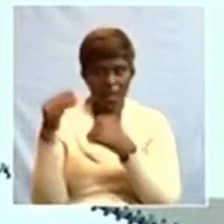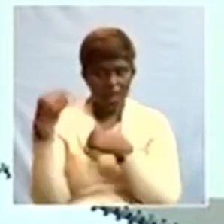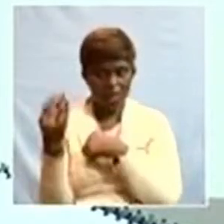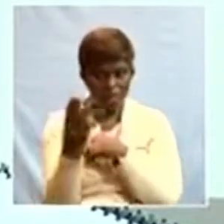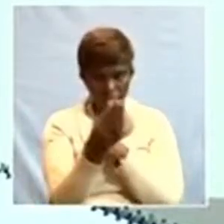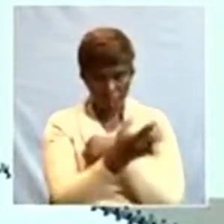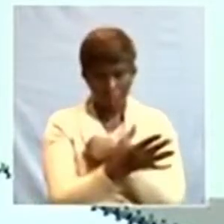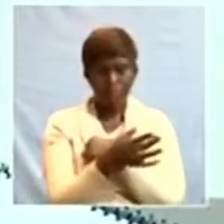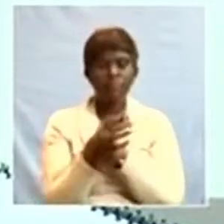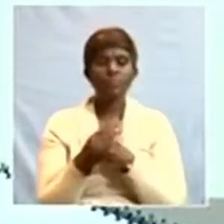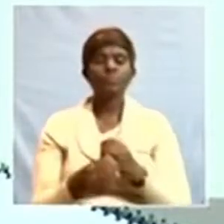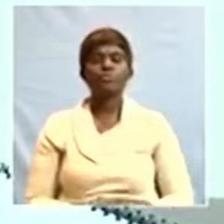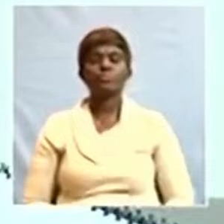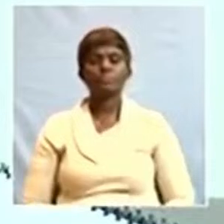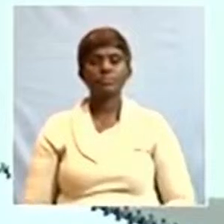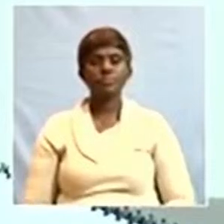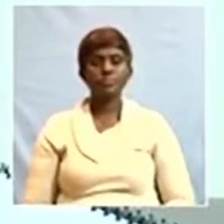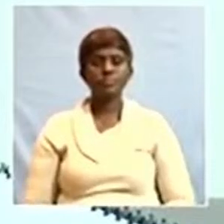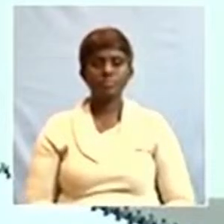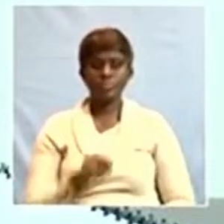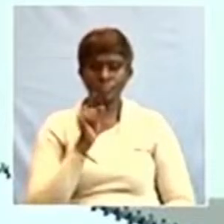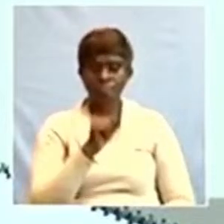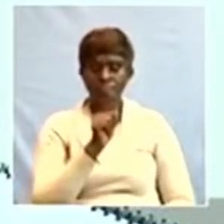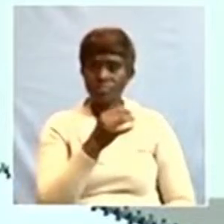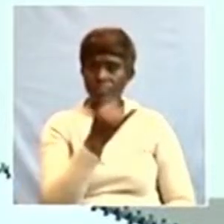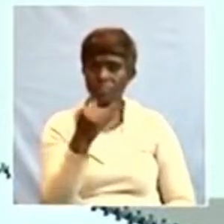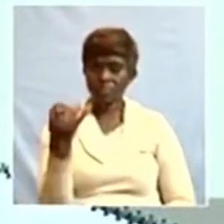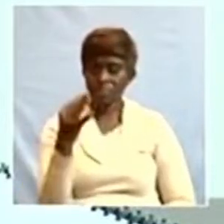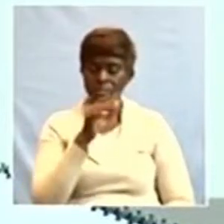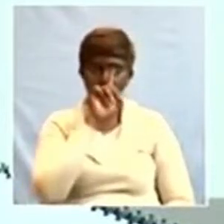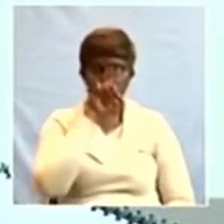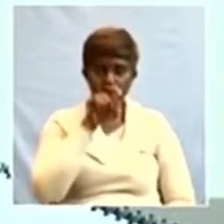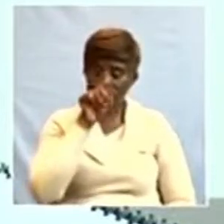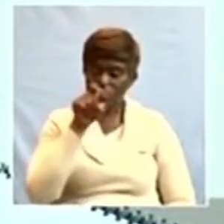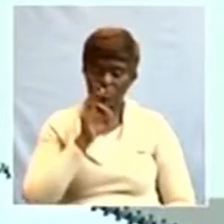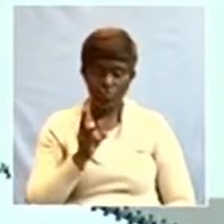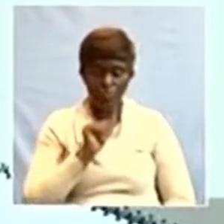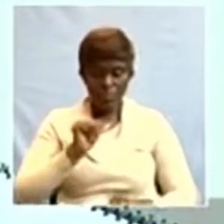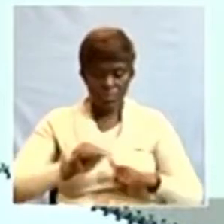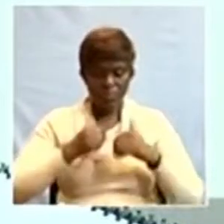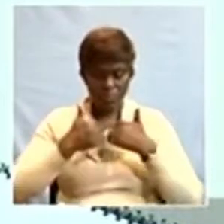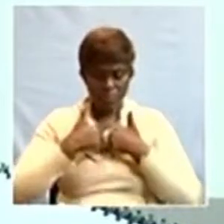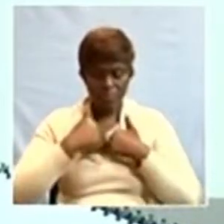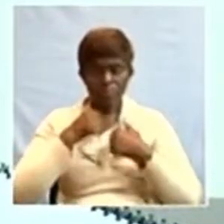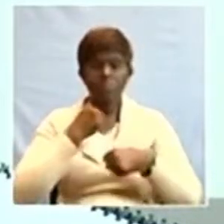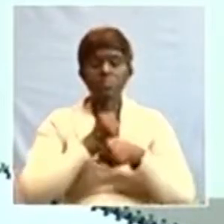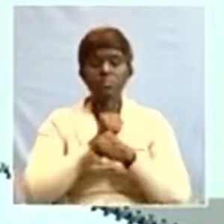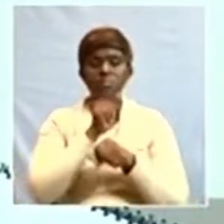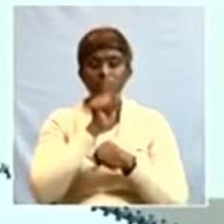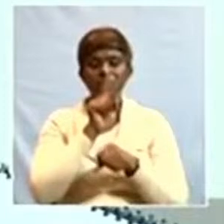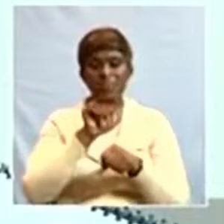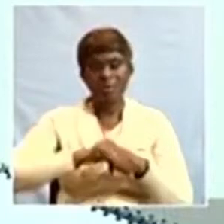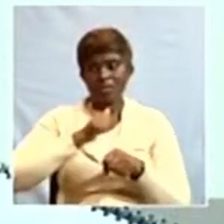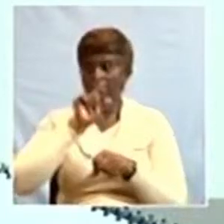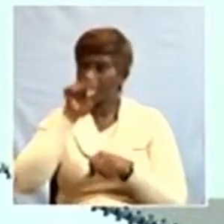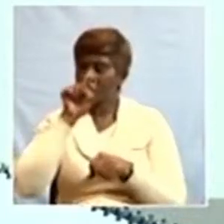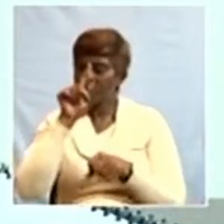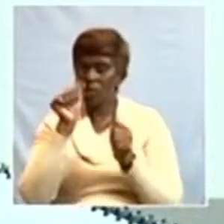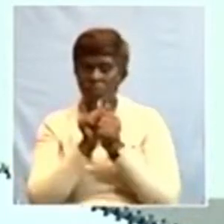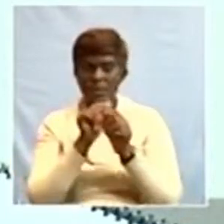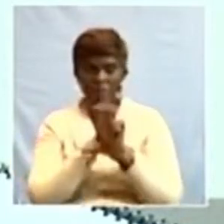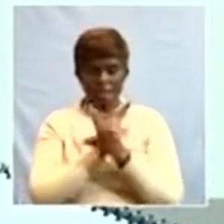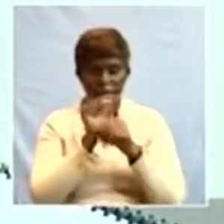distributed. On the issue of insurance, we have been insuring with Zambia